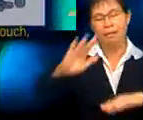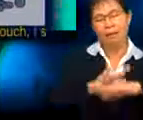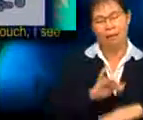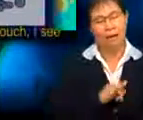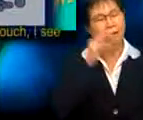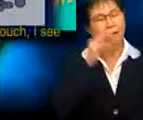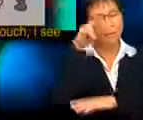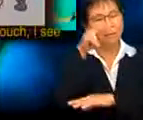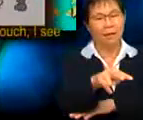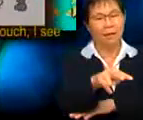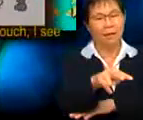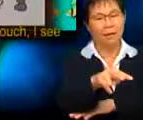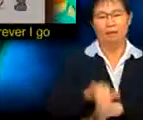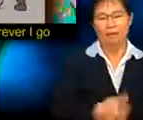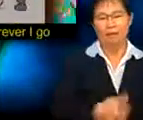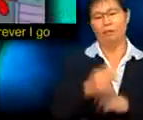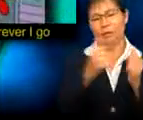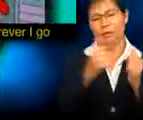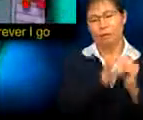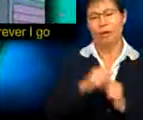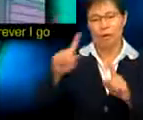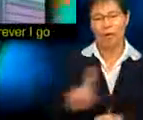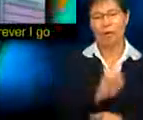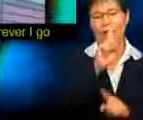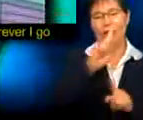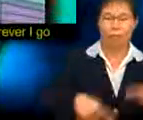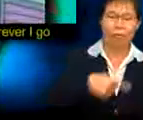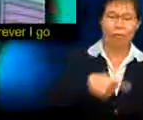I touch, I see. They are with me